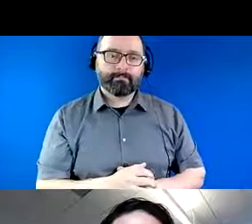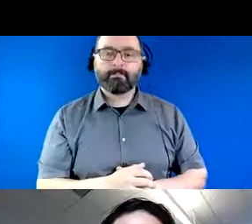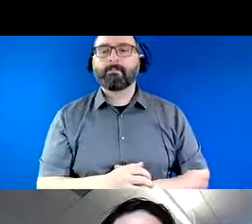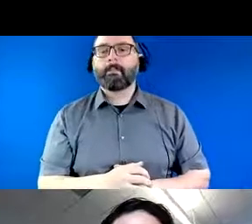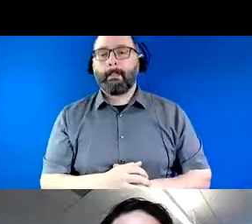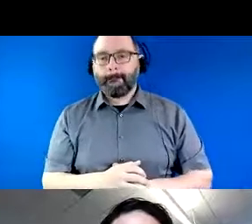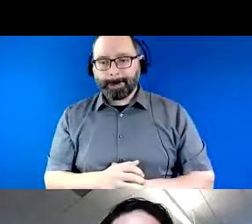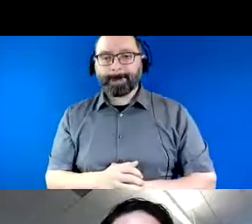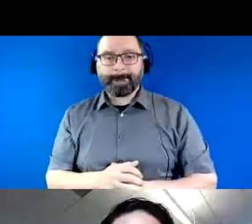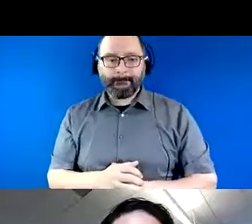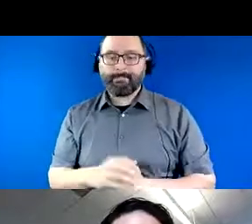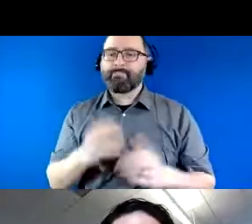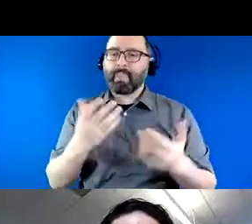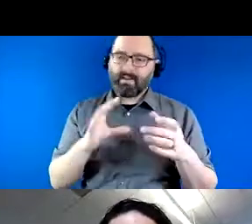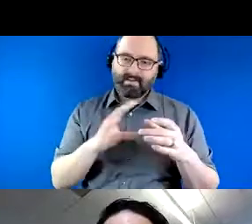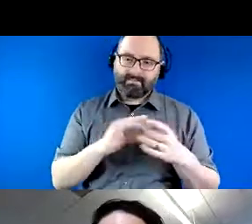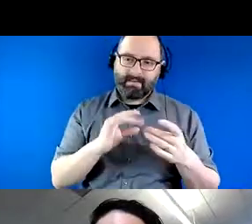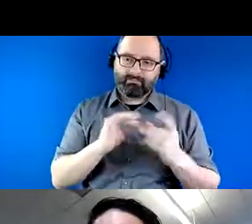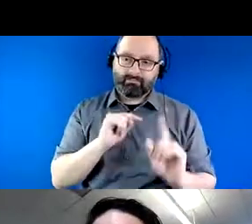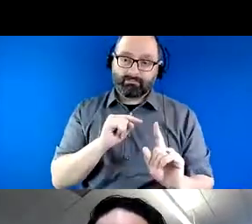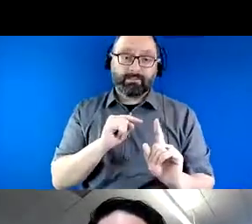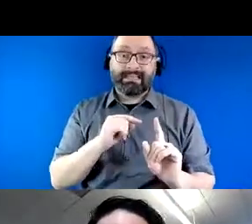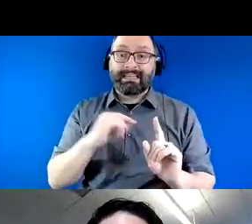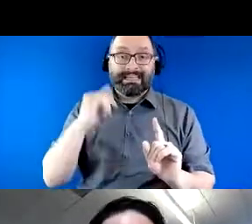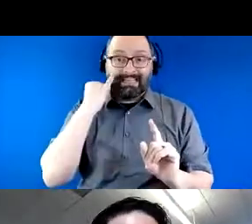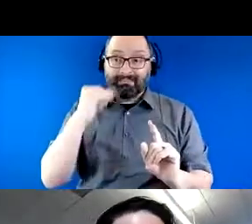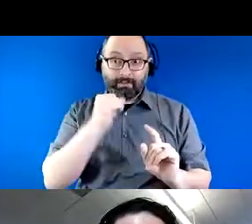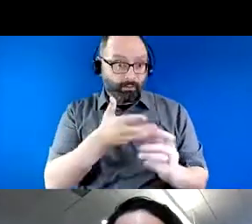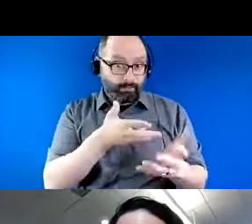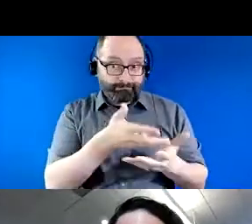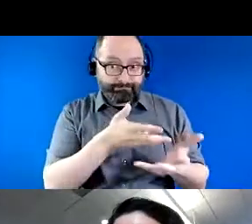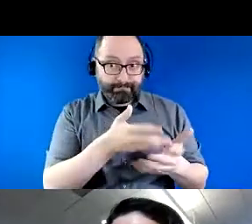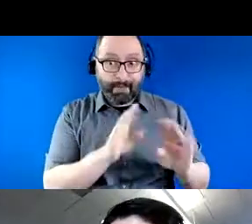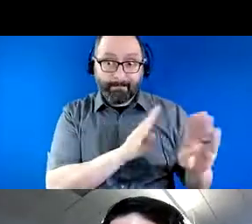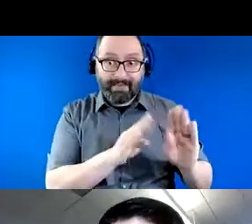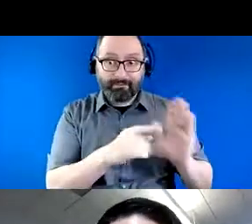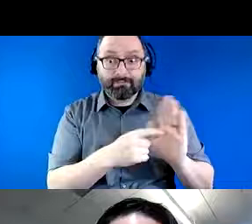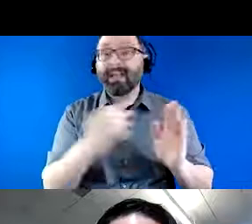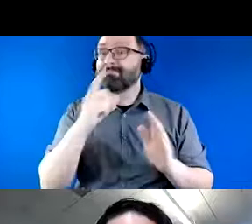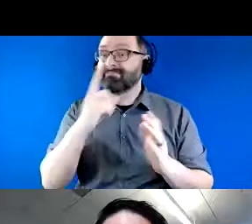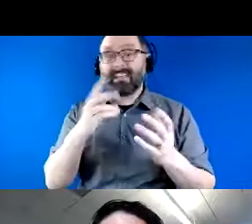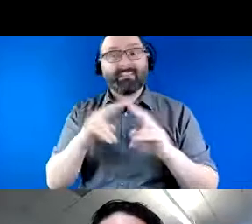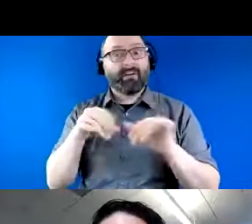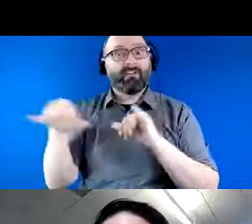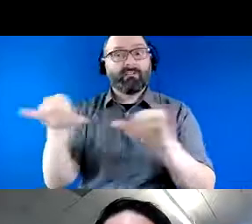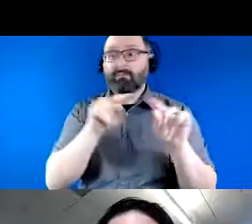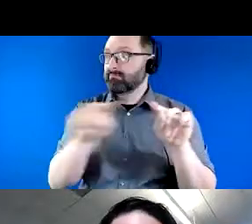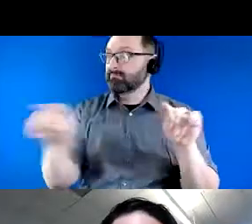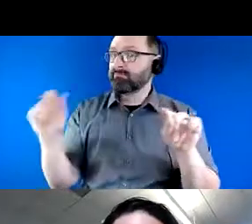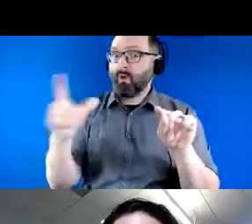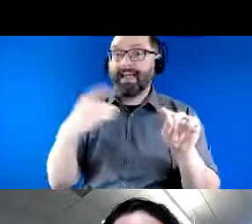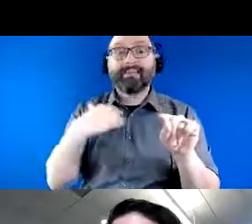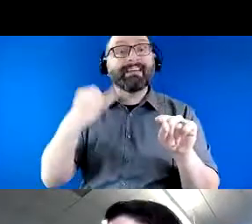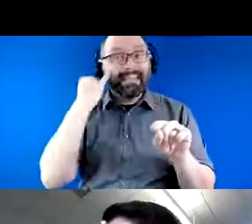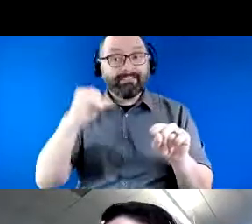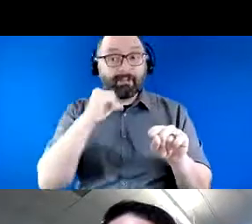So as I mentioned before, if we don't treat behavioral symptoms, and remember these are very common, but if we don't treat the